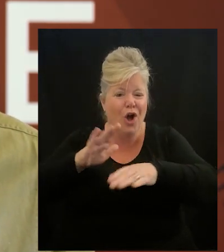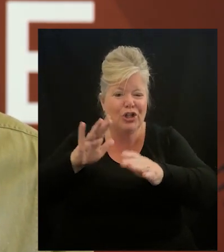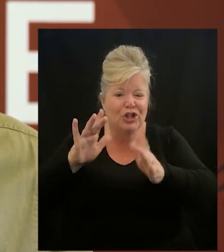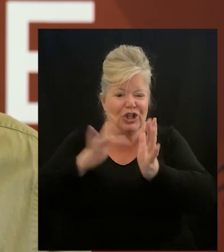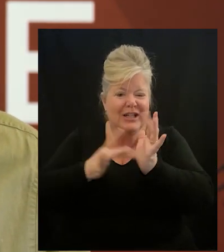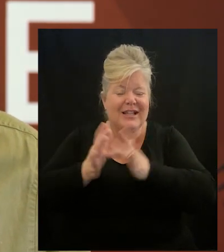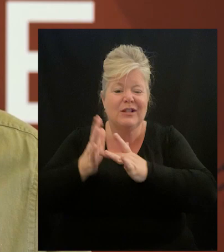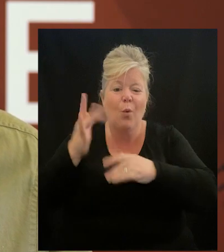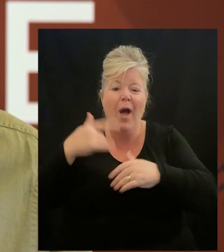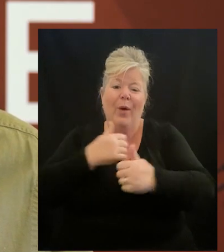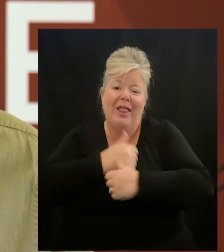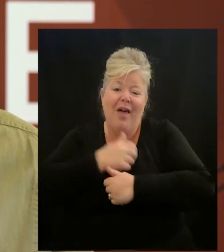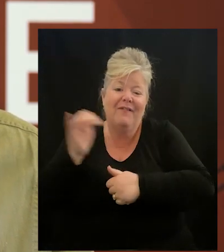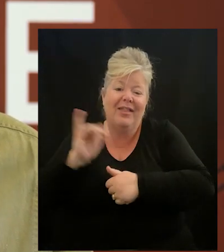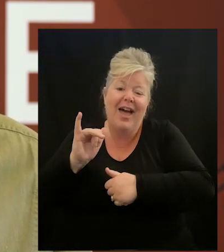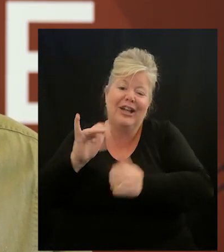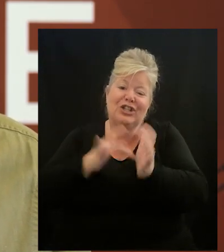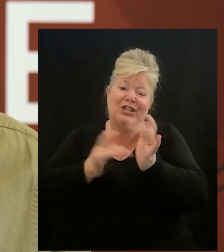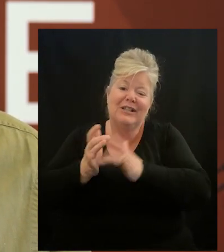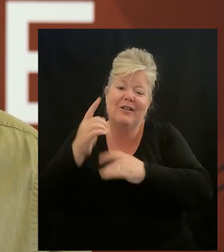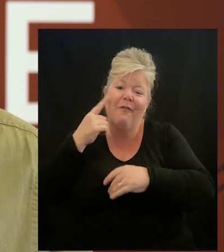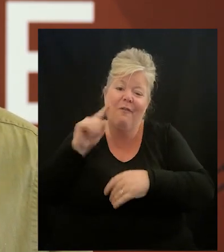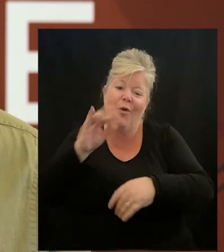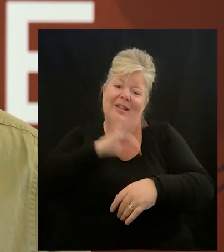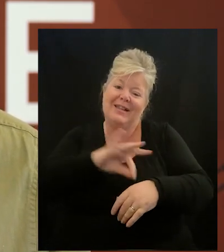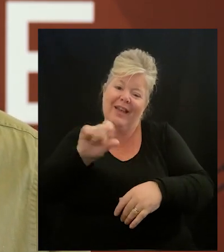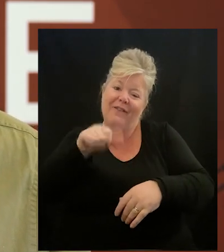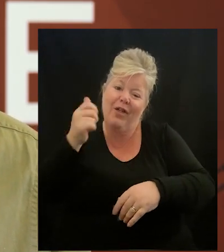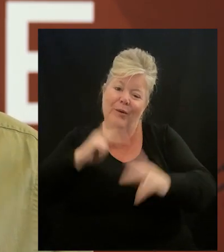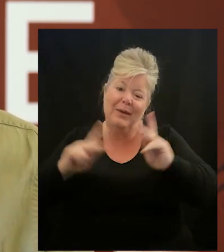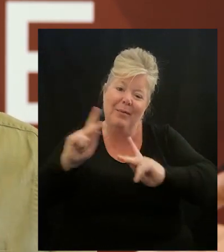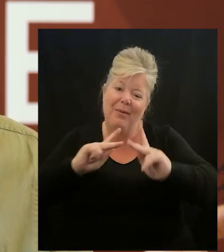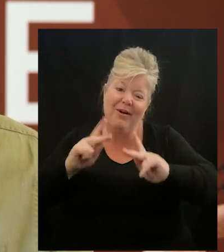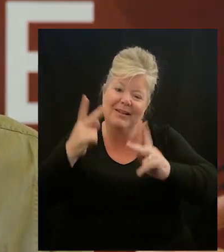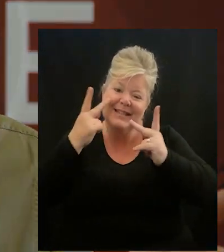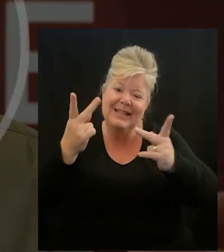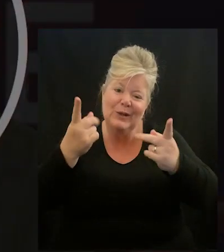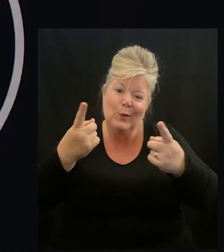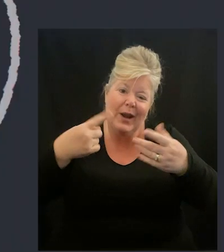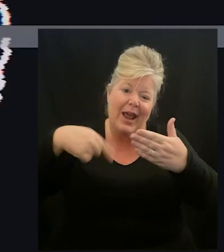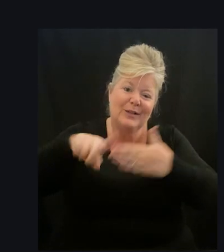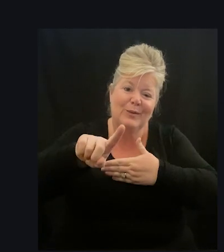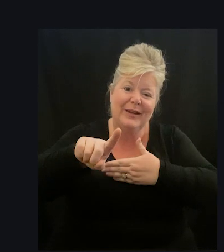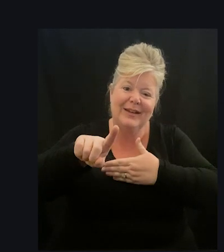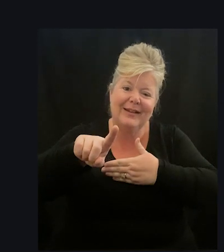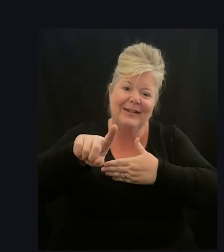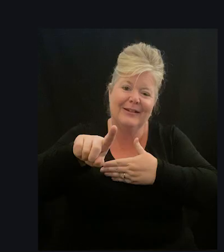like Christ for the sake of others in new and exciting ways. See you next week.